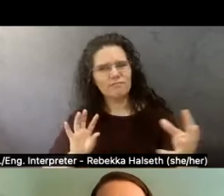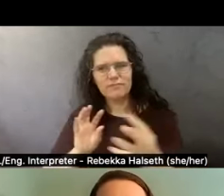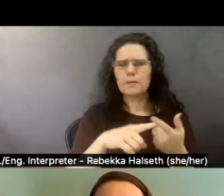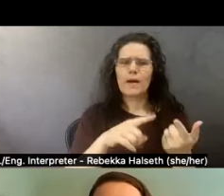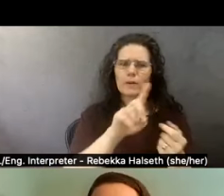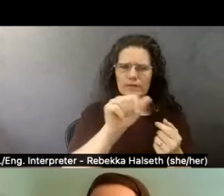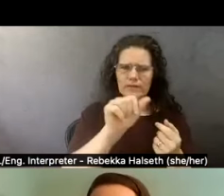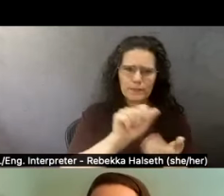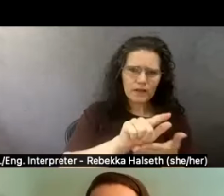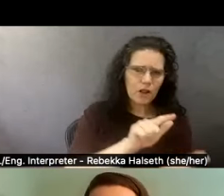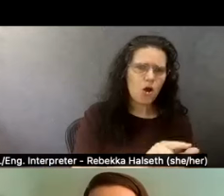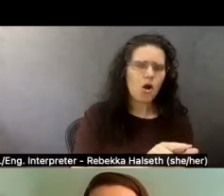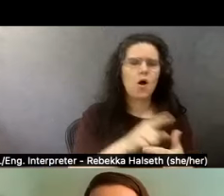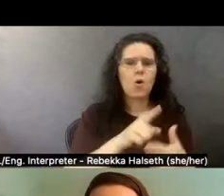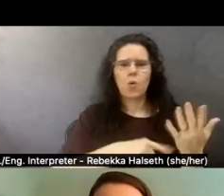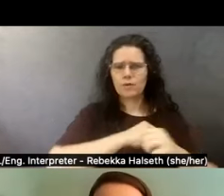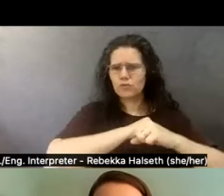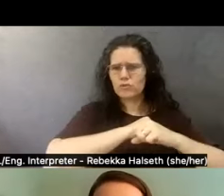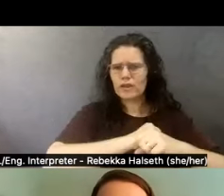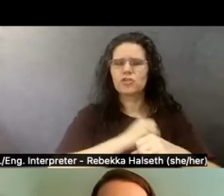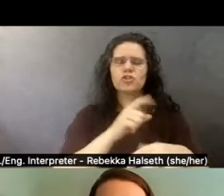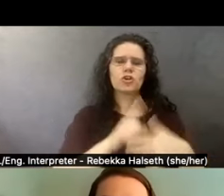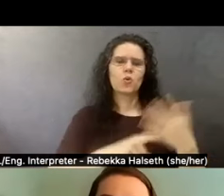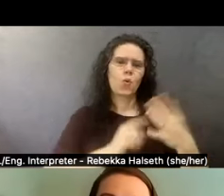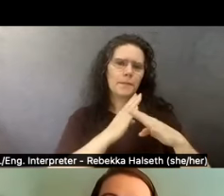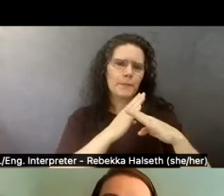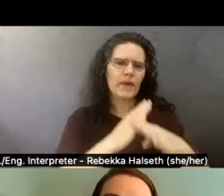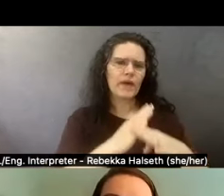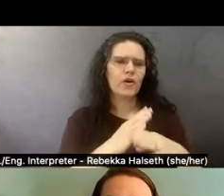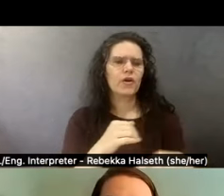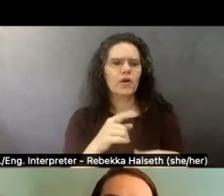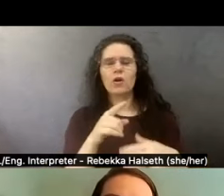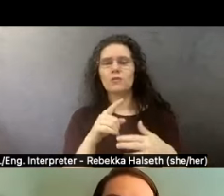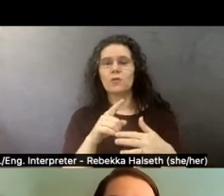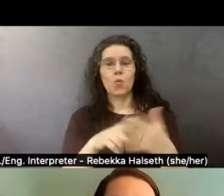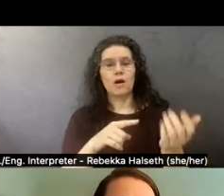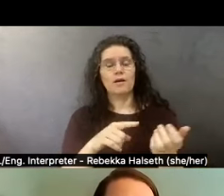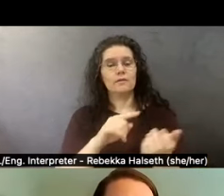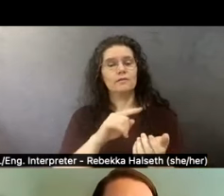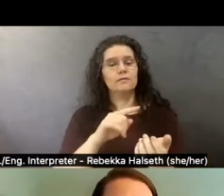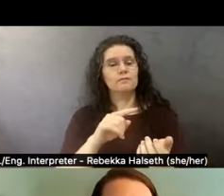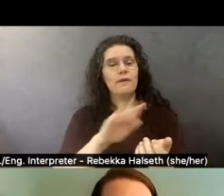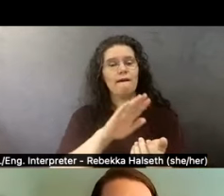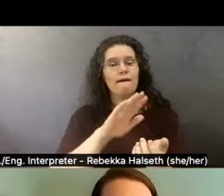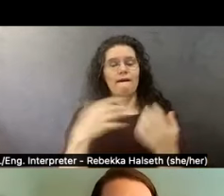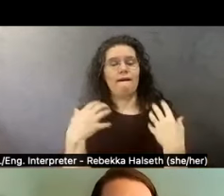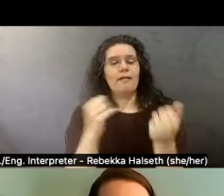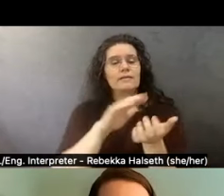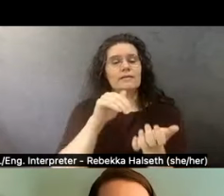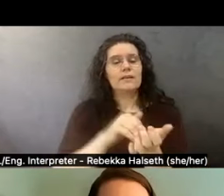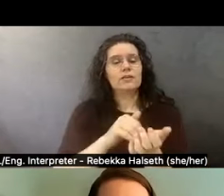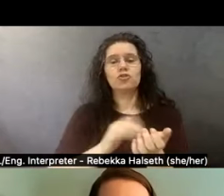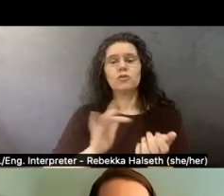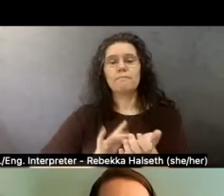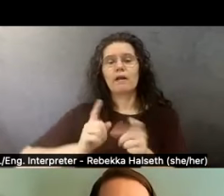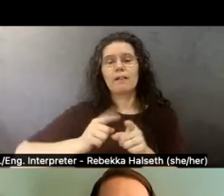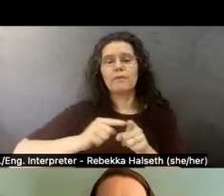What is the health center and medical professionals' role in helping to address